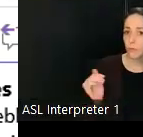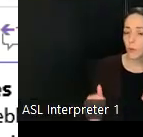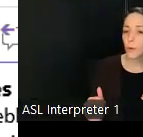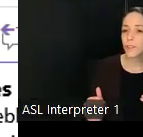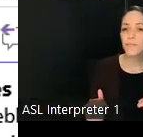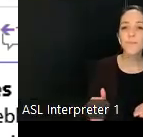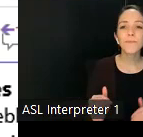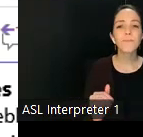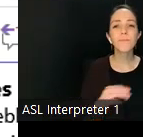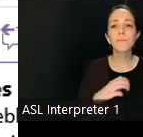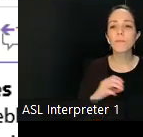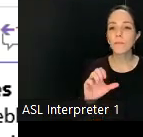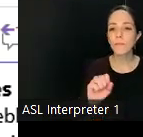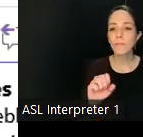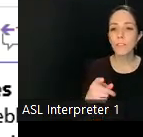Commissioner Sophia?